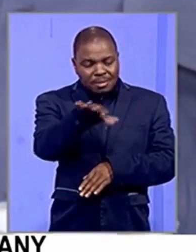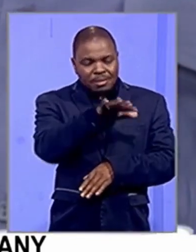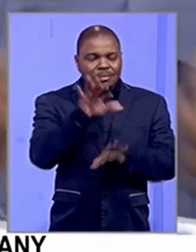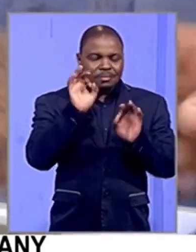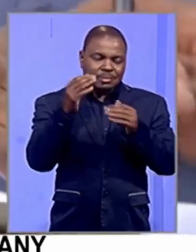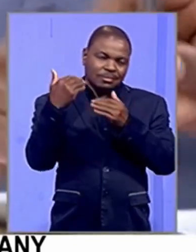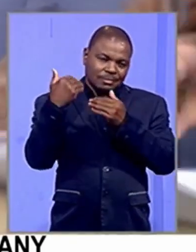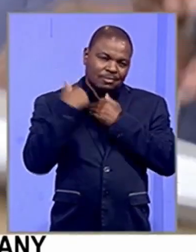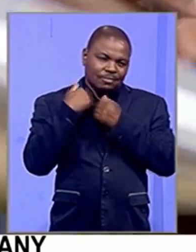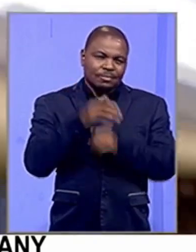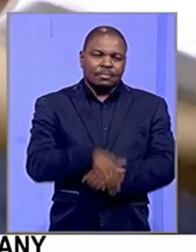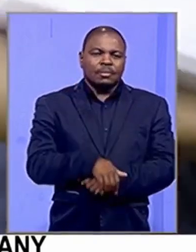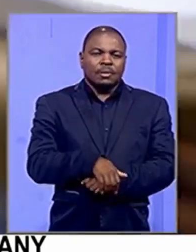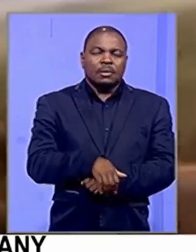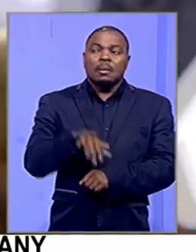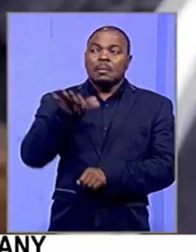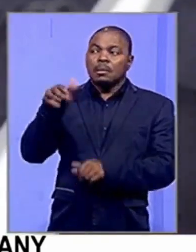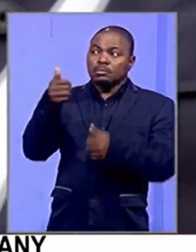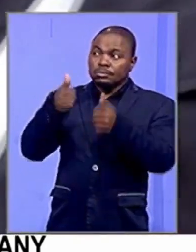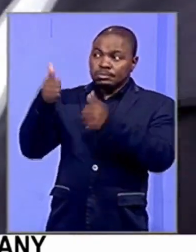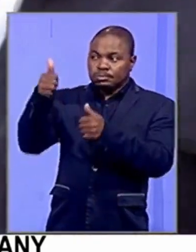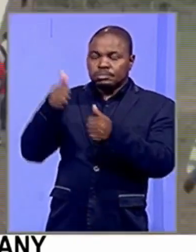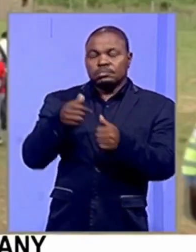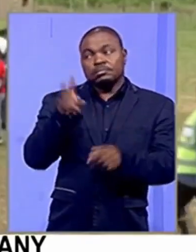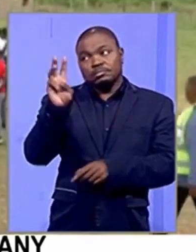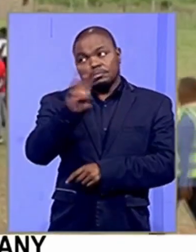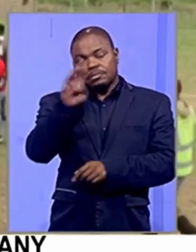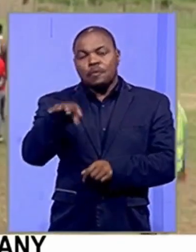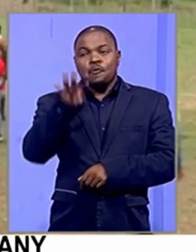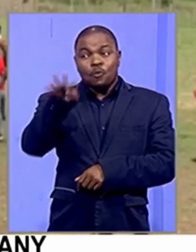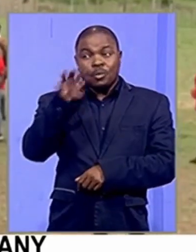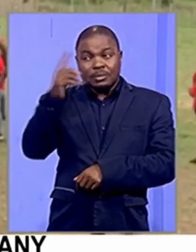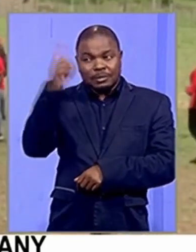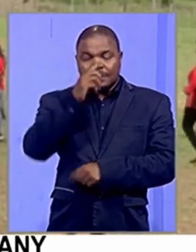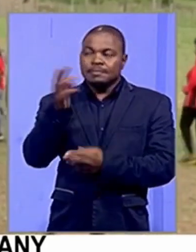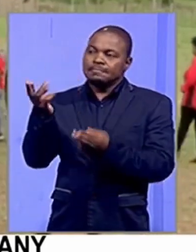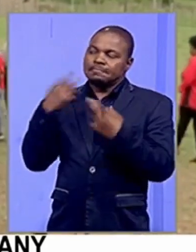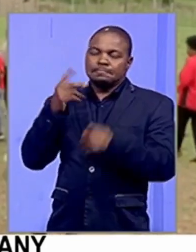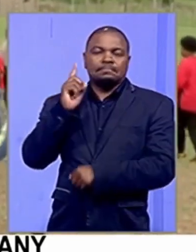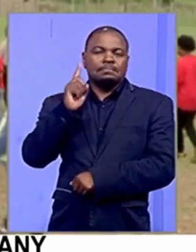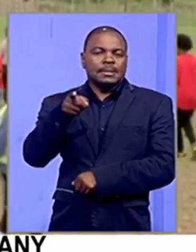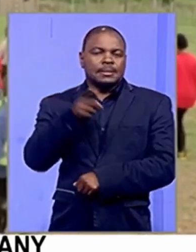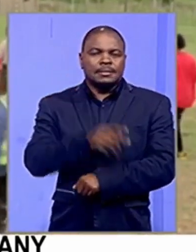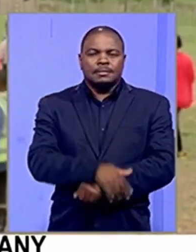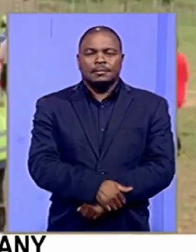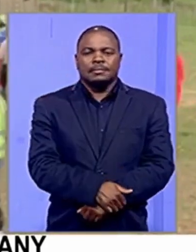babalesegile. Ba neile banna le seabe matsatsi a le 14 go arabela ditopo tsa bona.